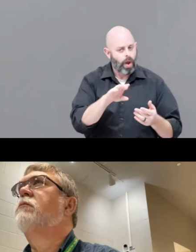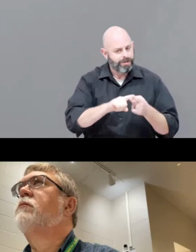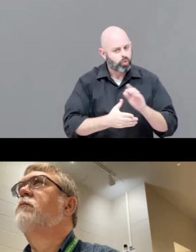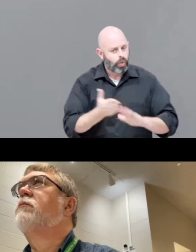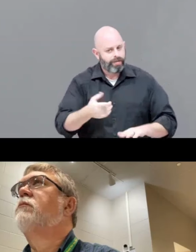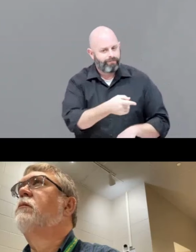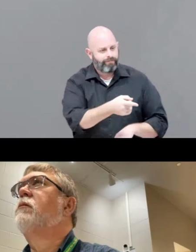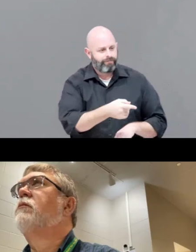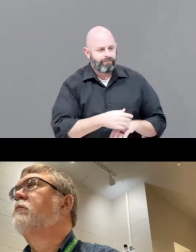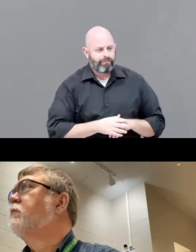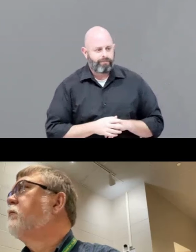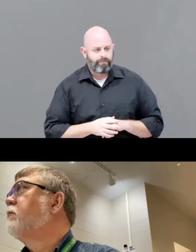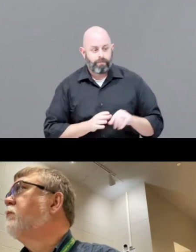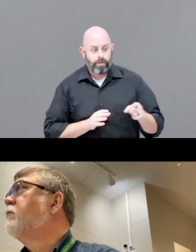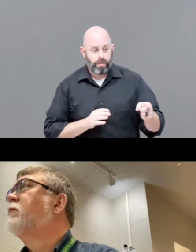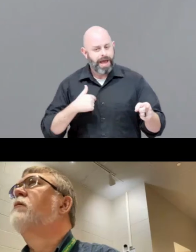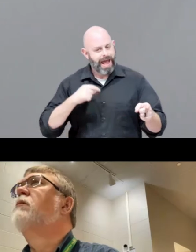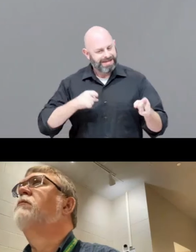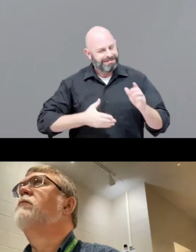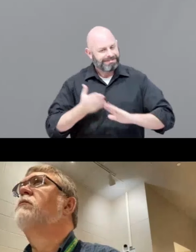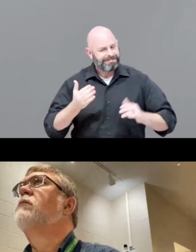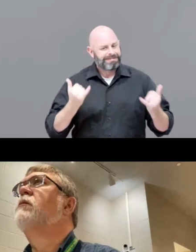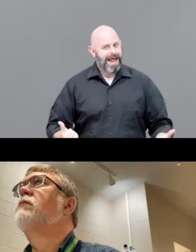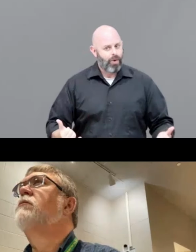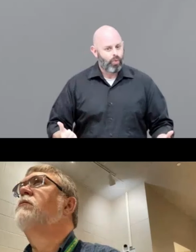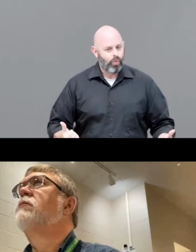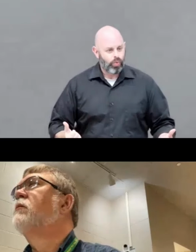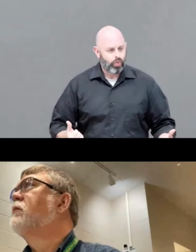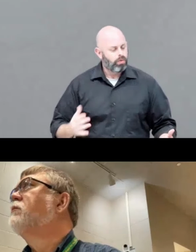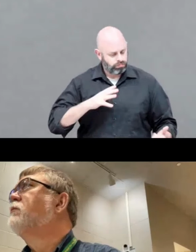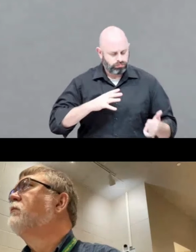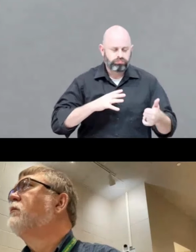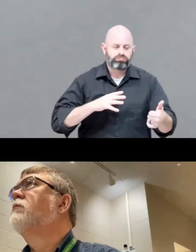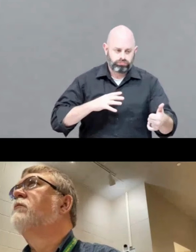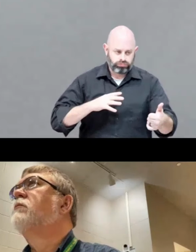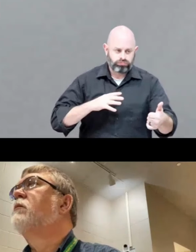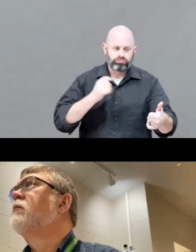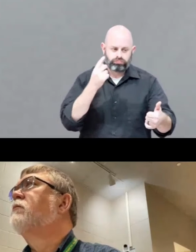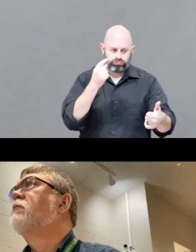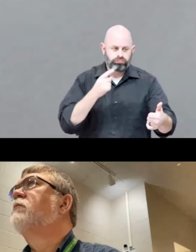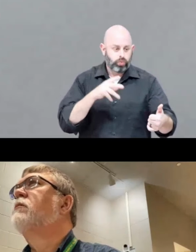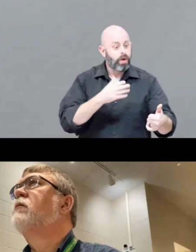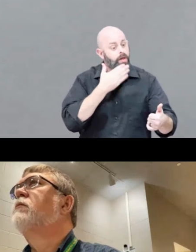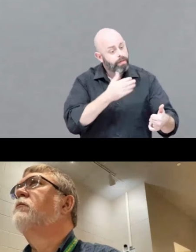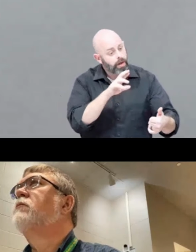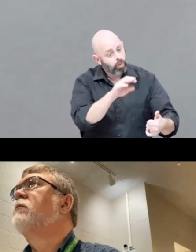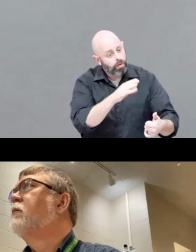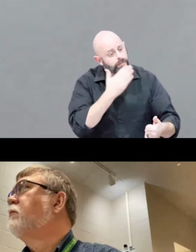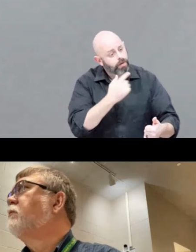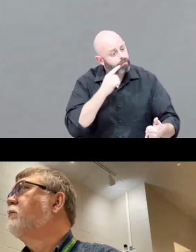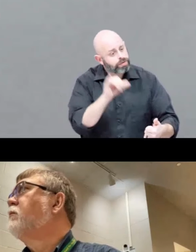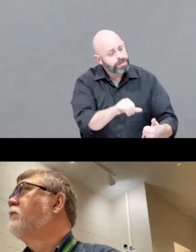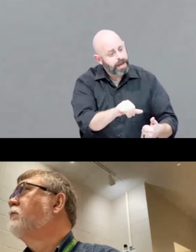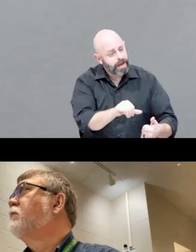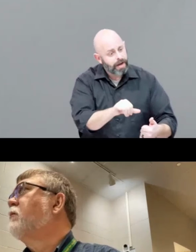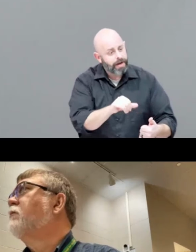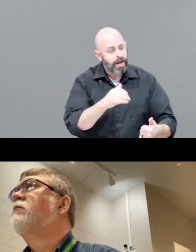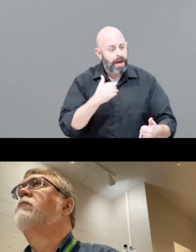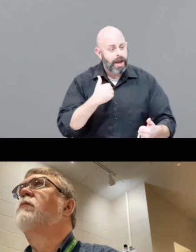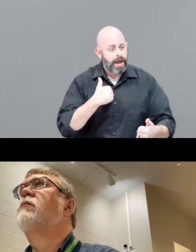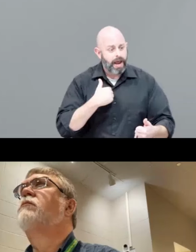So, yeah. Mr. Chairman, I need to leave now. Yes, I got you. I understand. Thank you for staying and. We have a